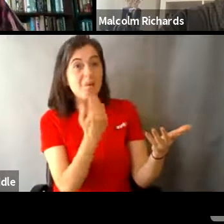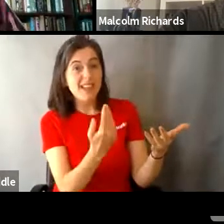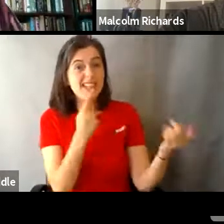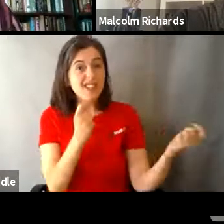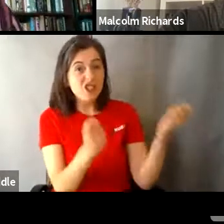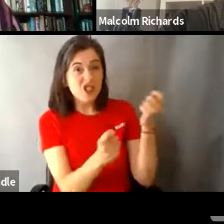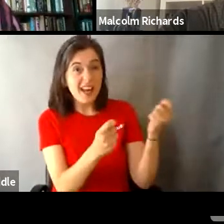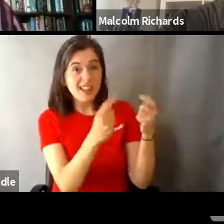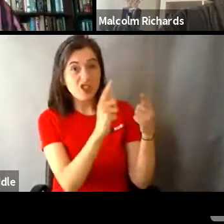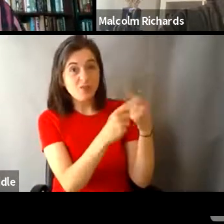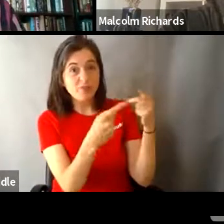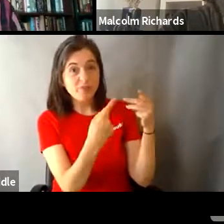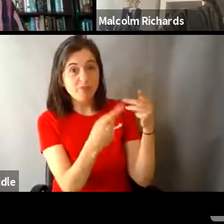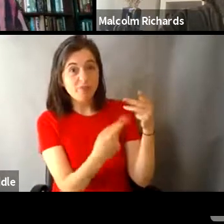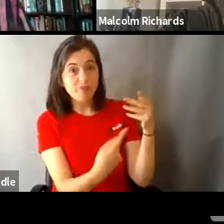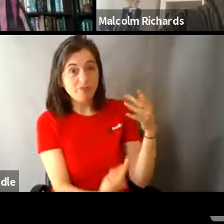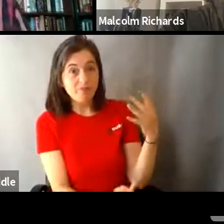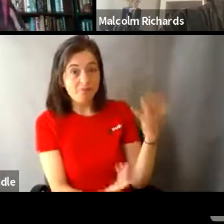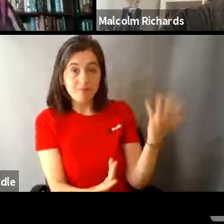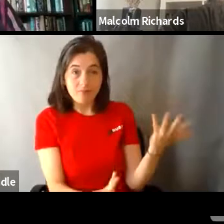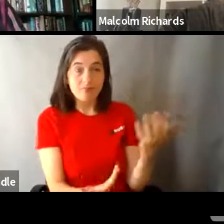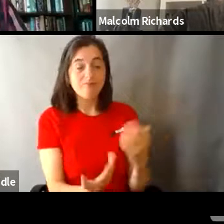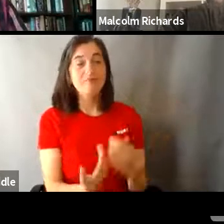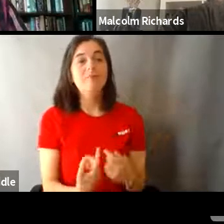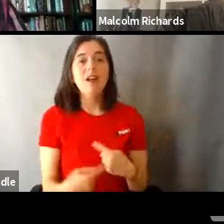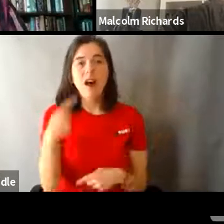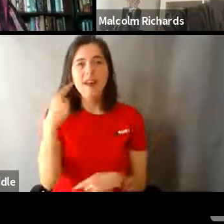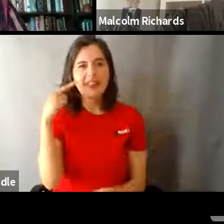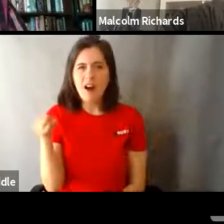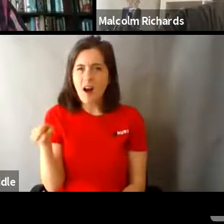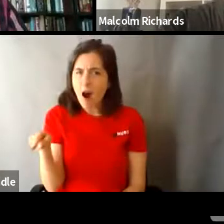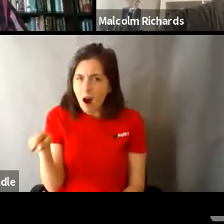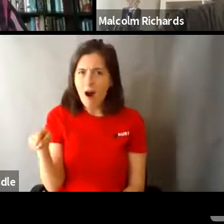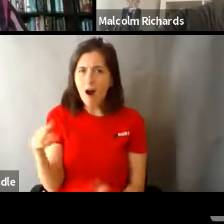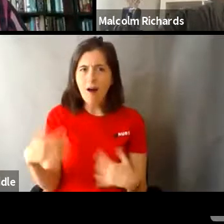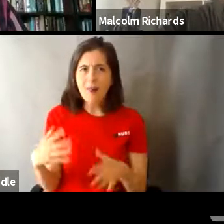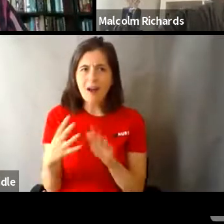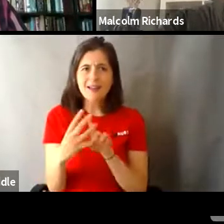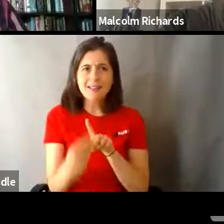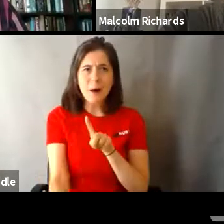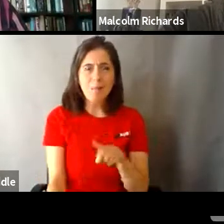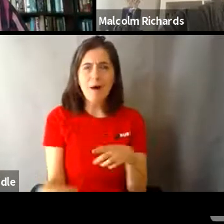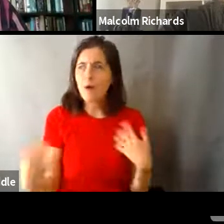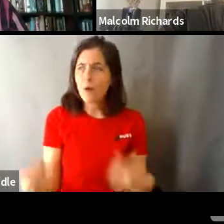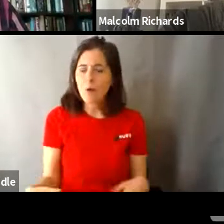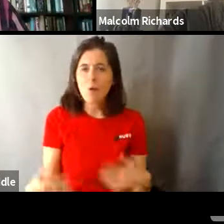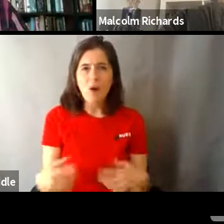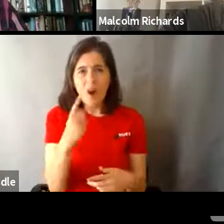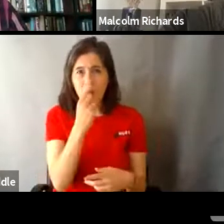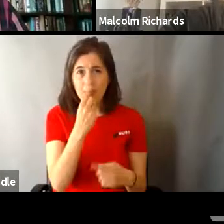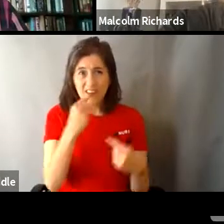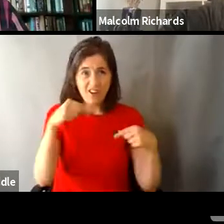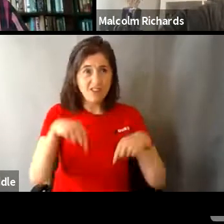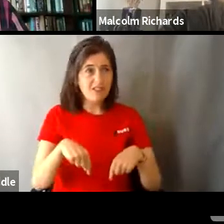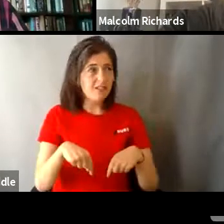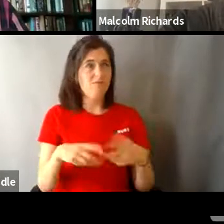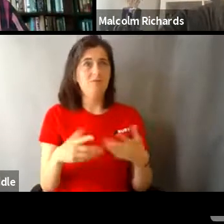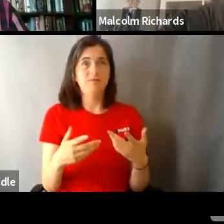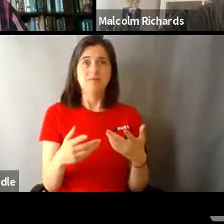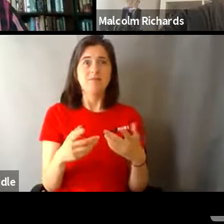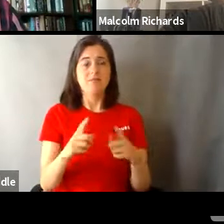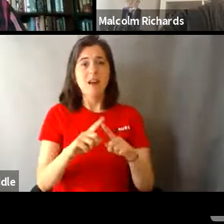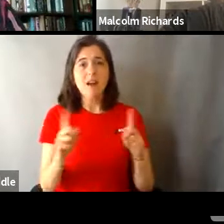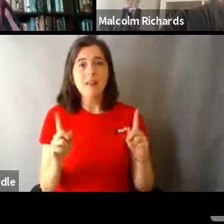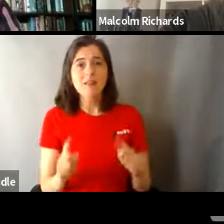changes. And I think that the example that I gave, I'm sure could be replicated in other examples as well.